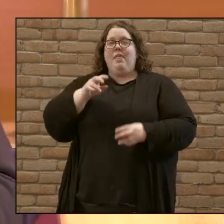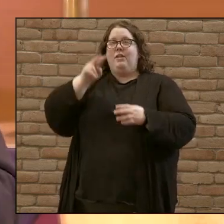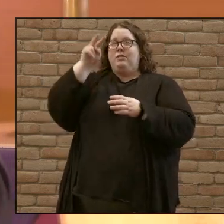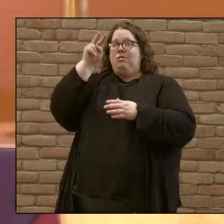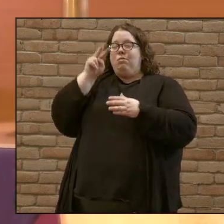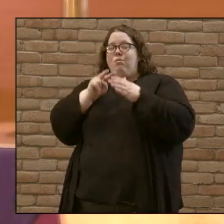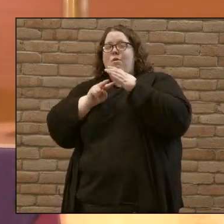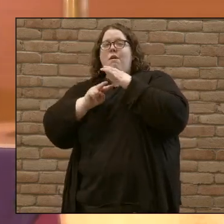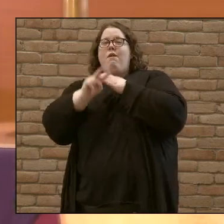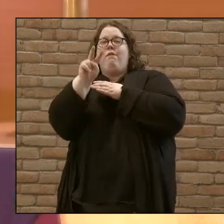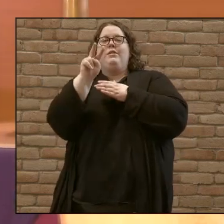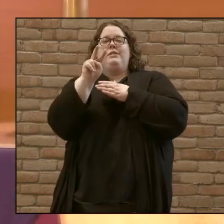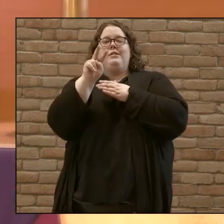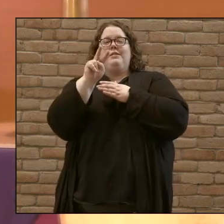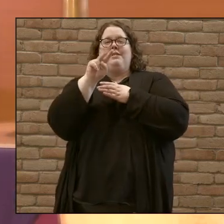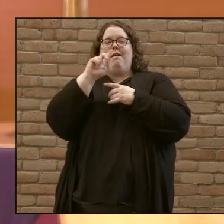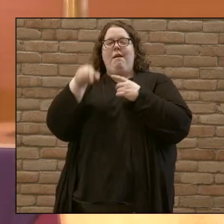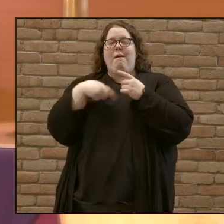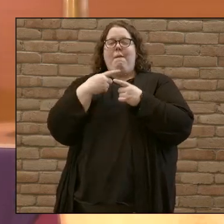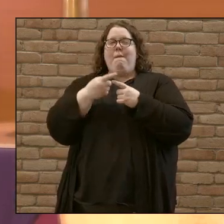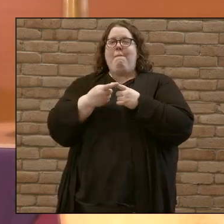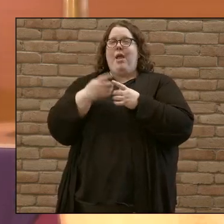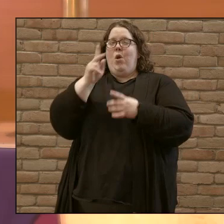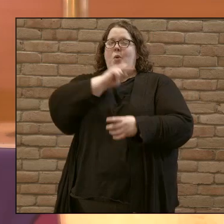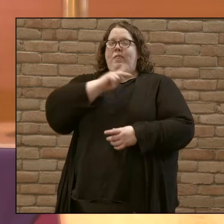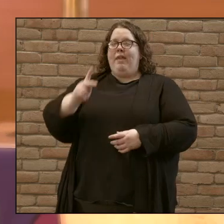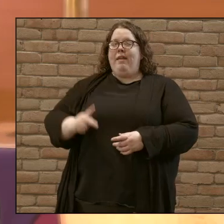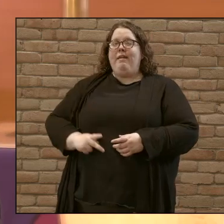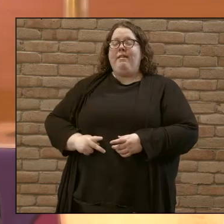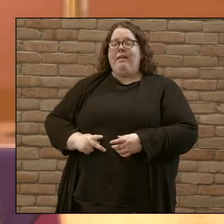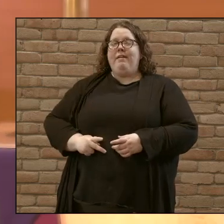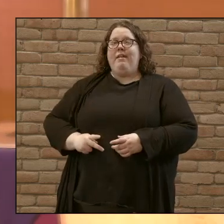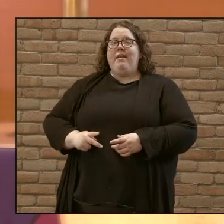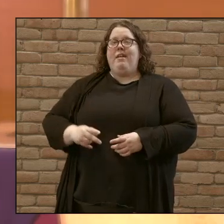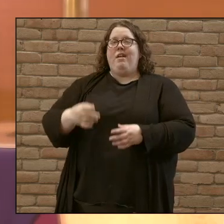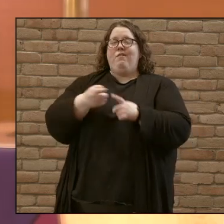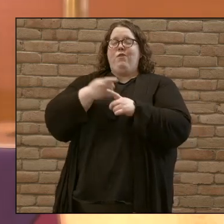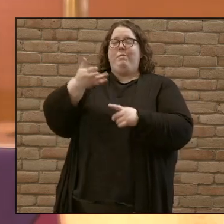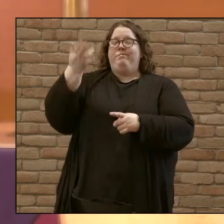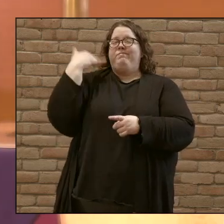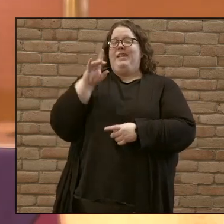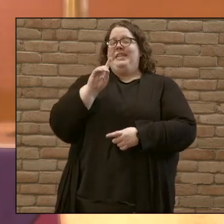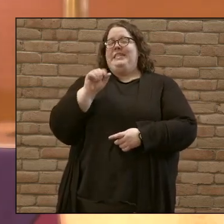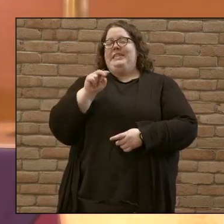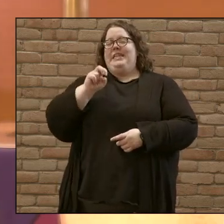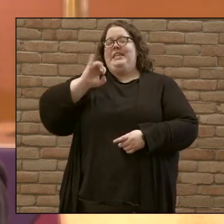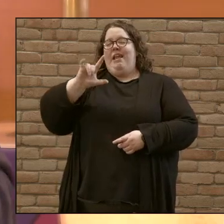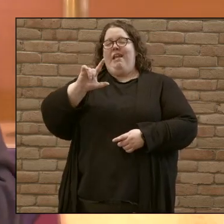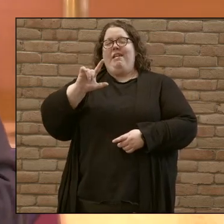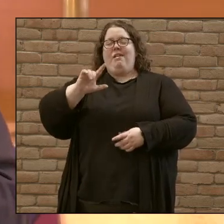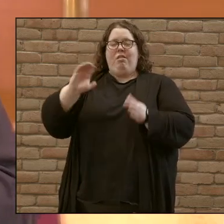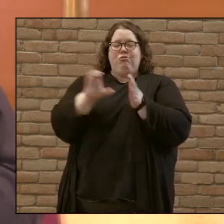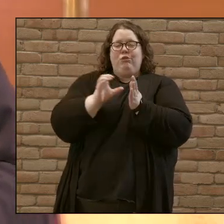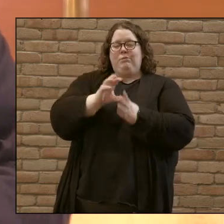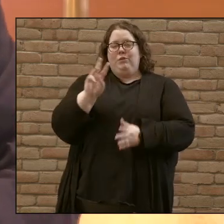about the coming Messiah from Daniel chapter 7. Here's the scene.